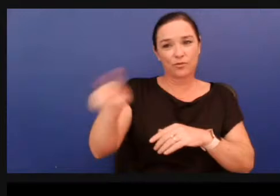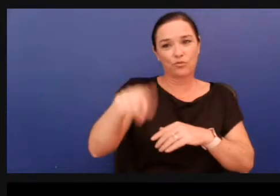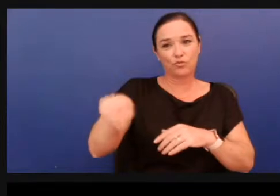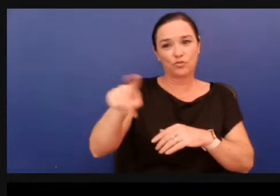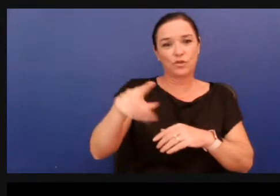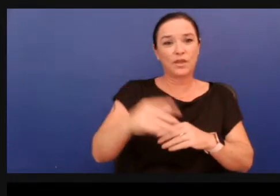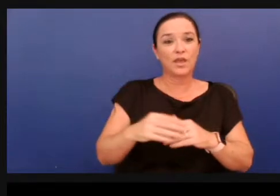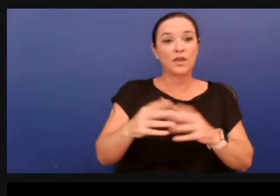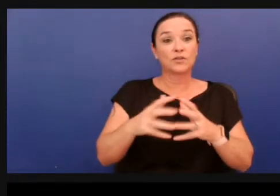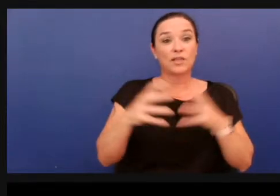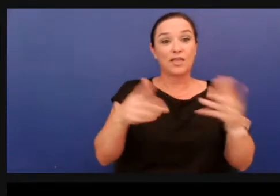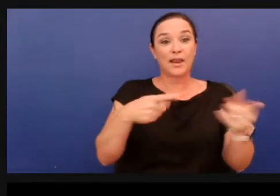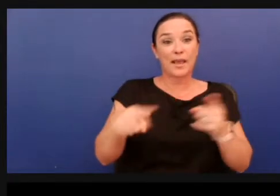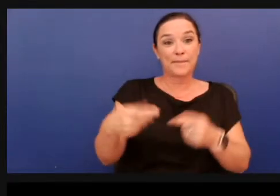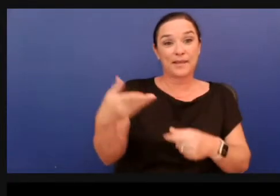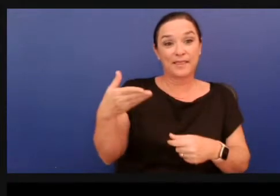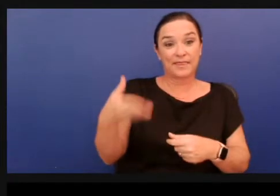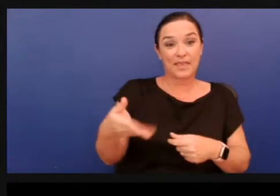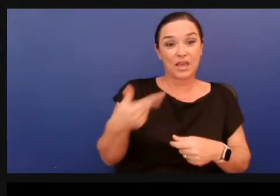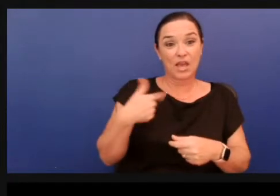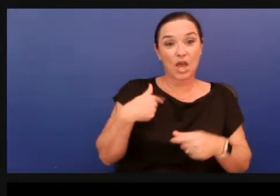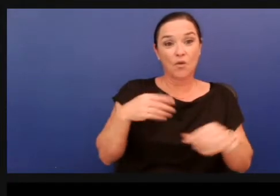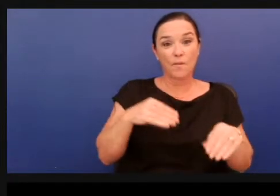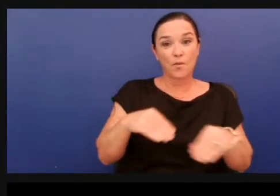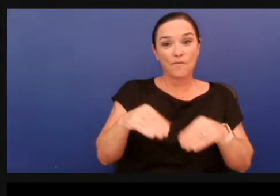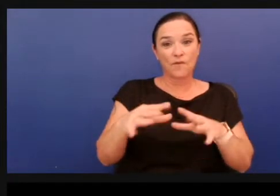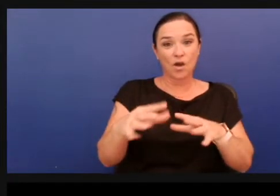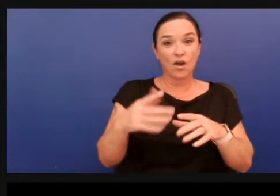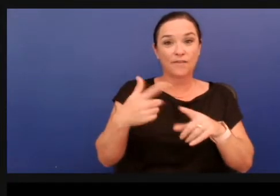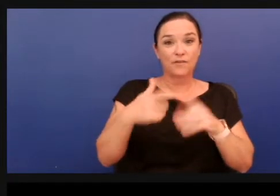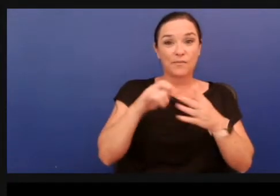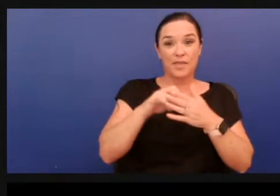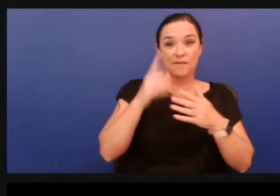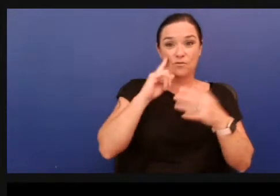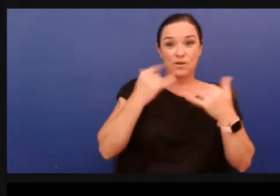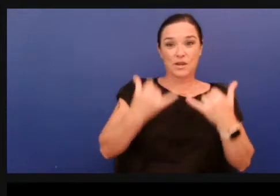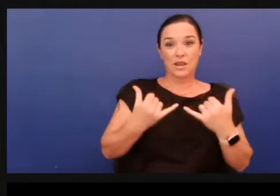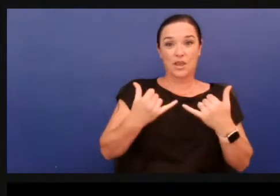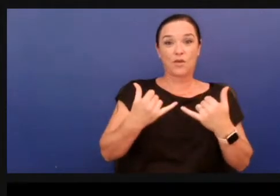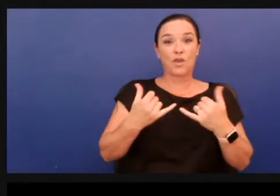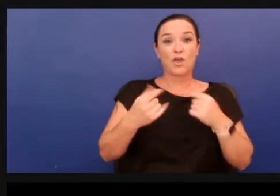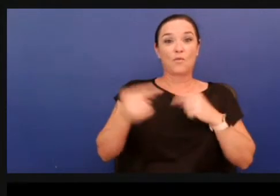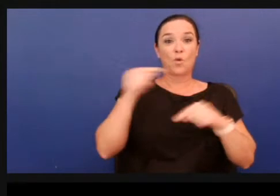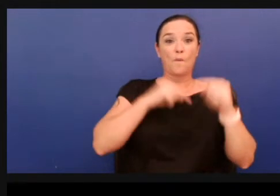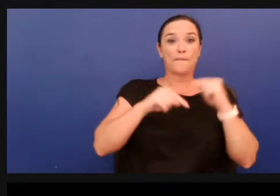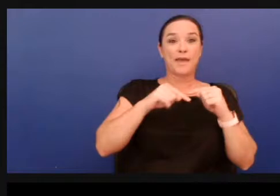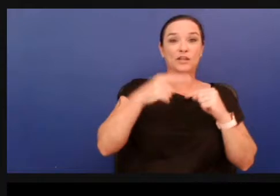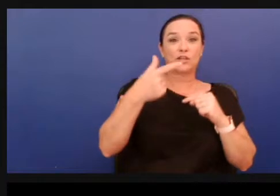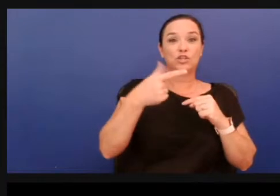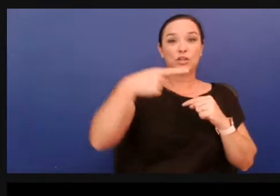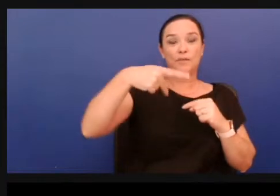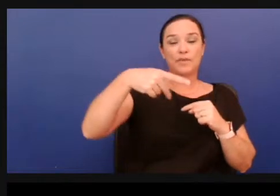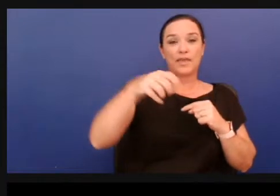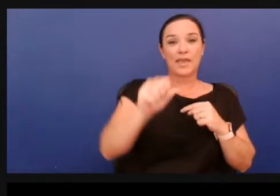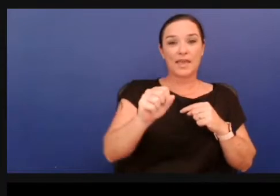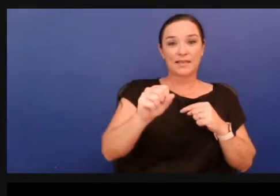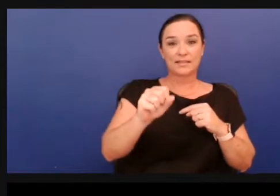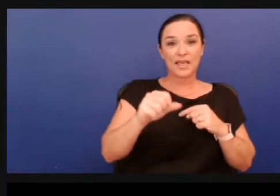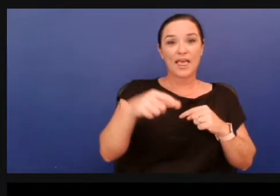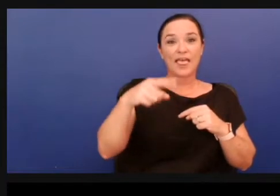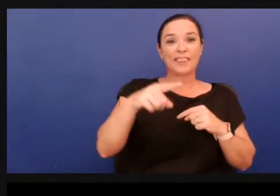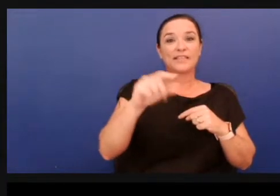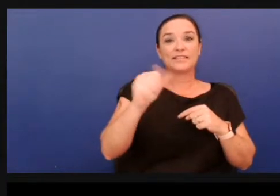So there's a lot going on there. I'll move on from that for now and come back to our GPS. And what I'm going to show you is the 10-year GPS to put it in context once